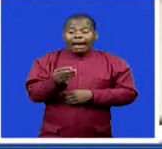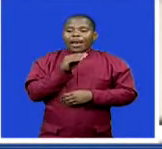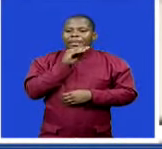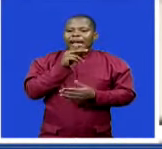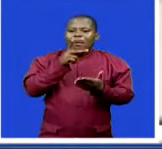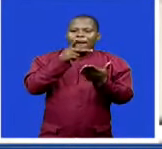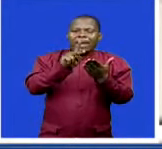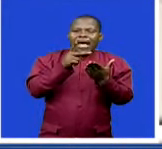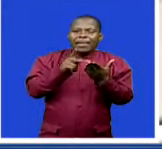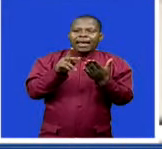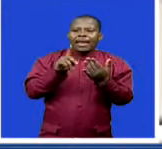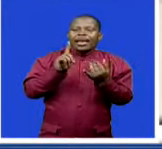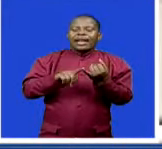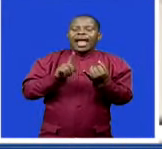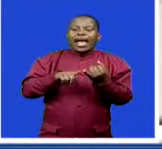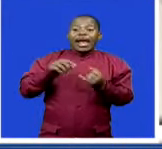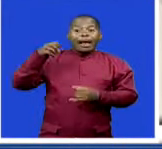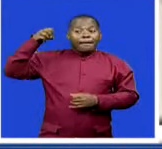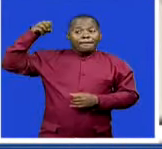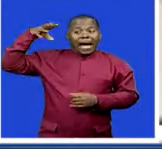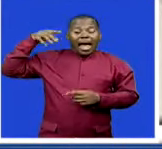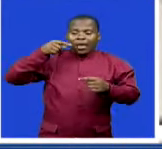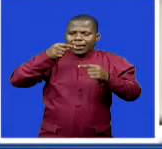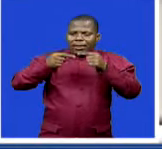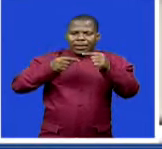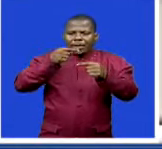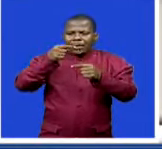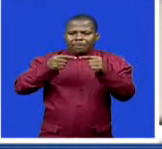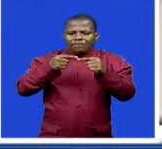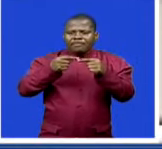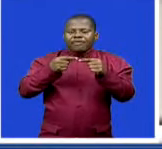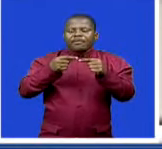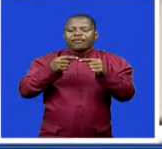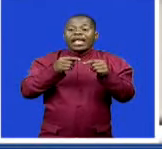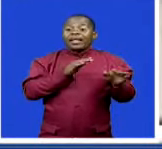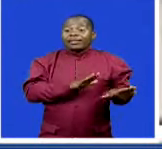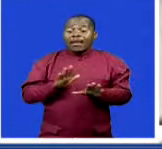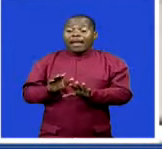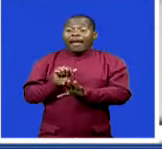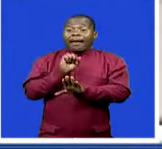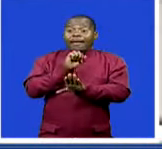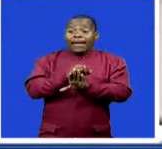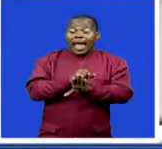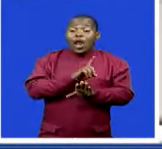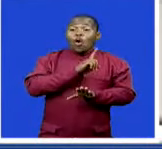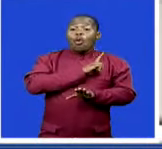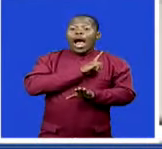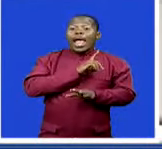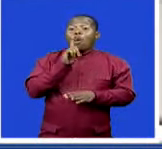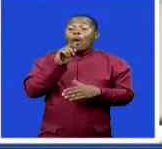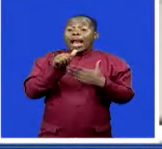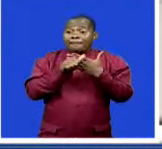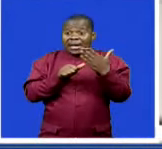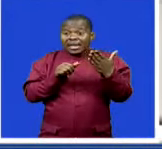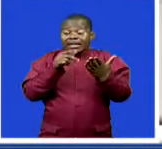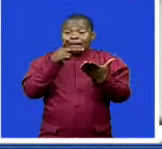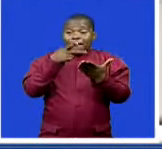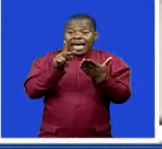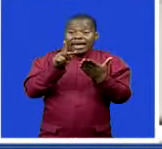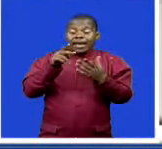kupatala emanakuza ema units AKS, because we pay something